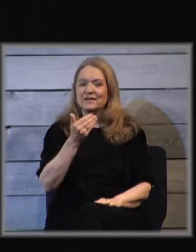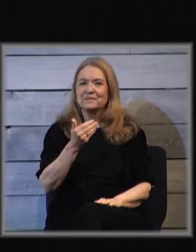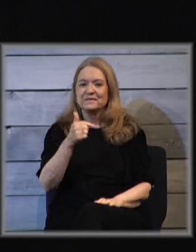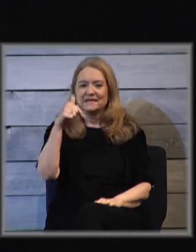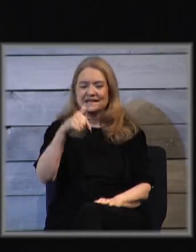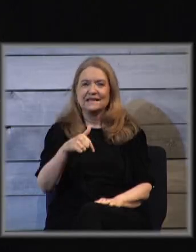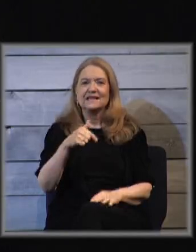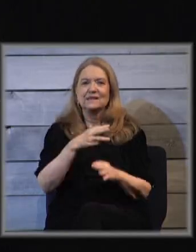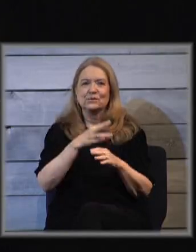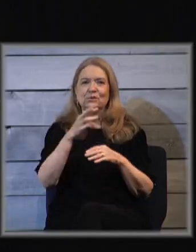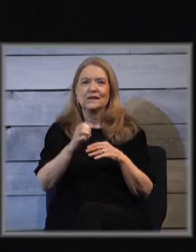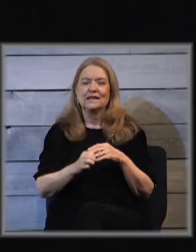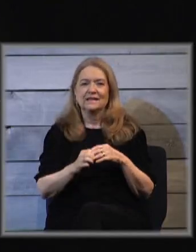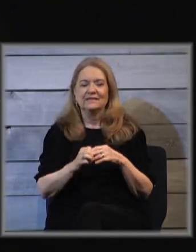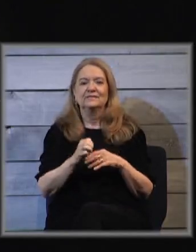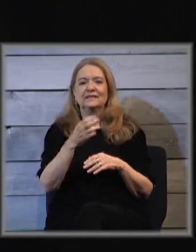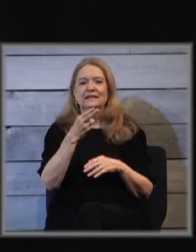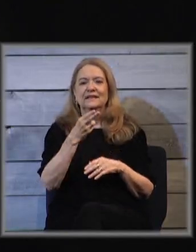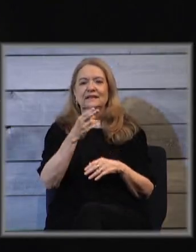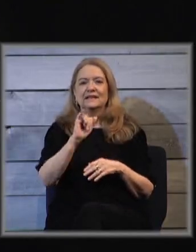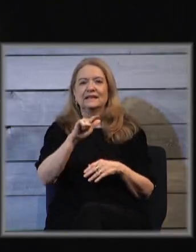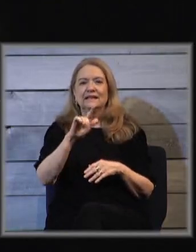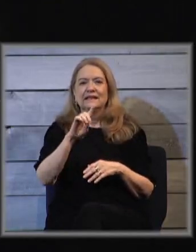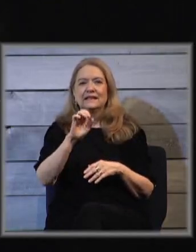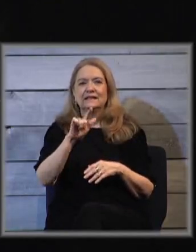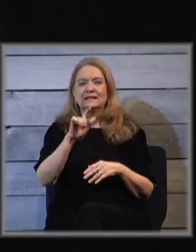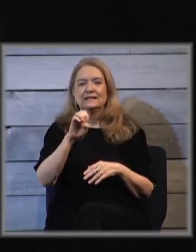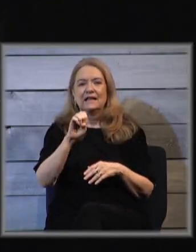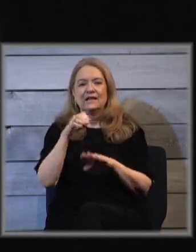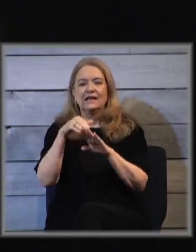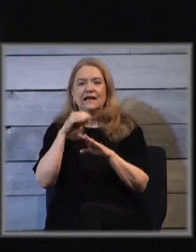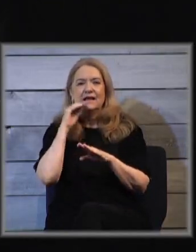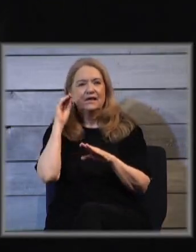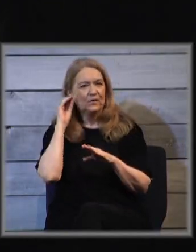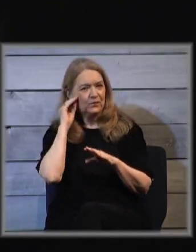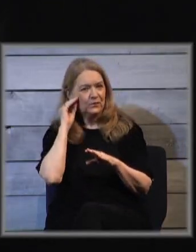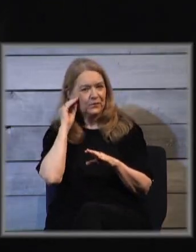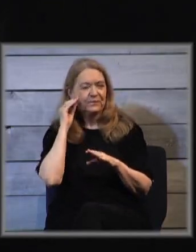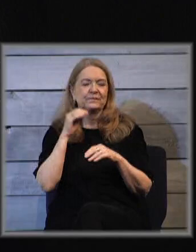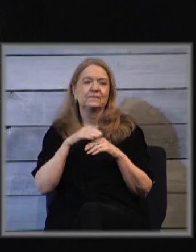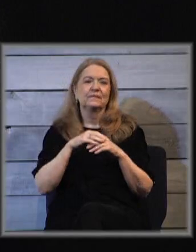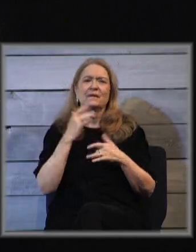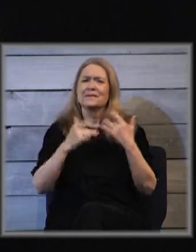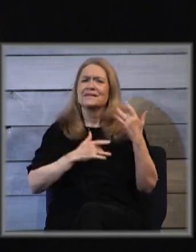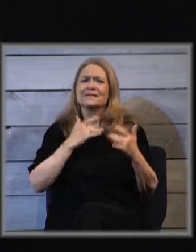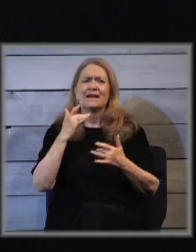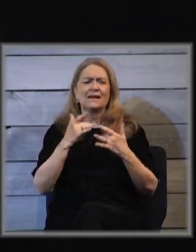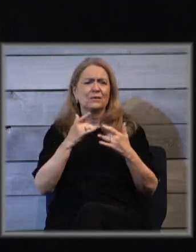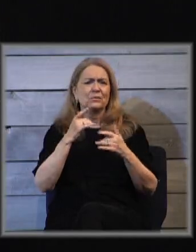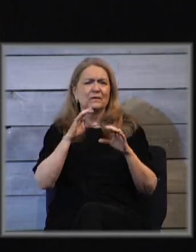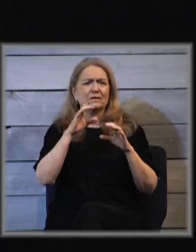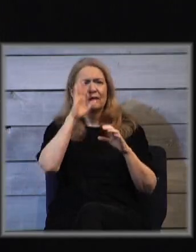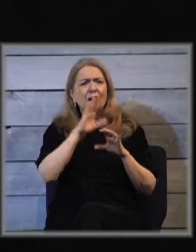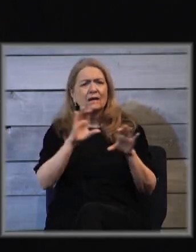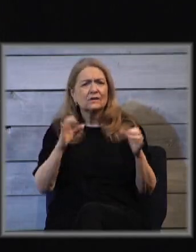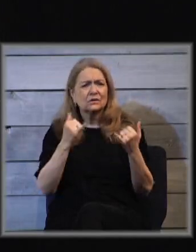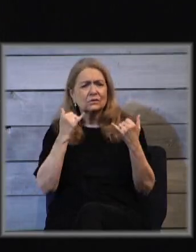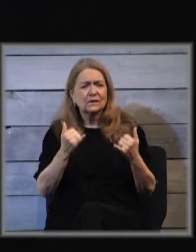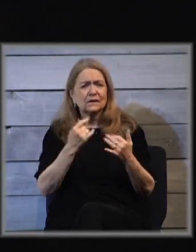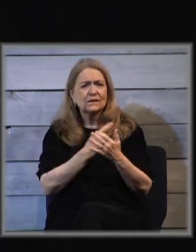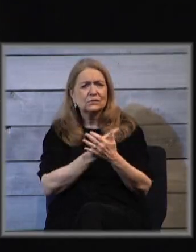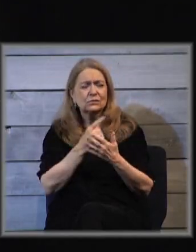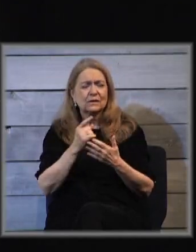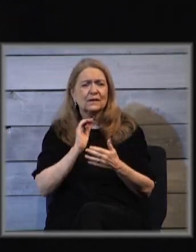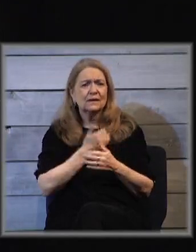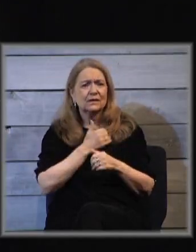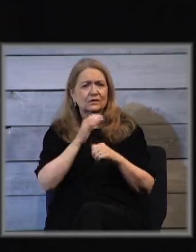This weekend's edition of Hilldale at Home. I'm so excited about what God is doing this week in the life